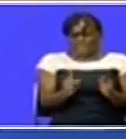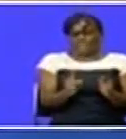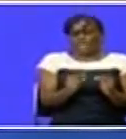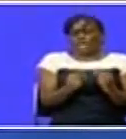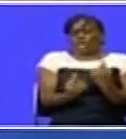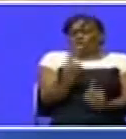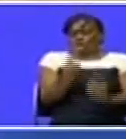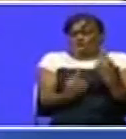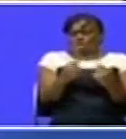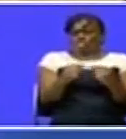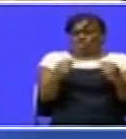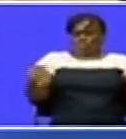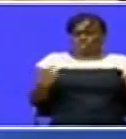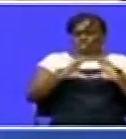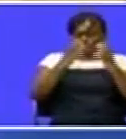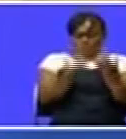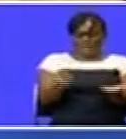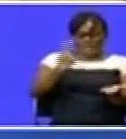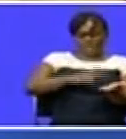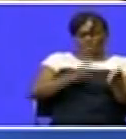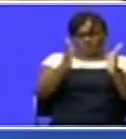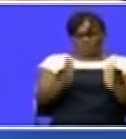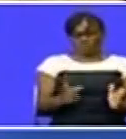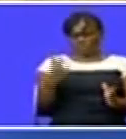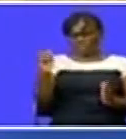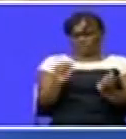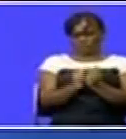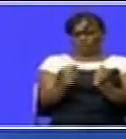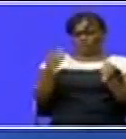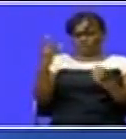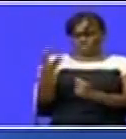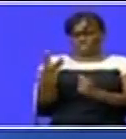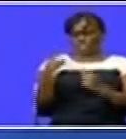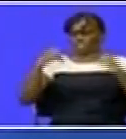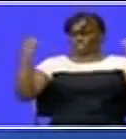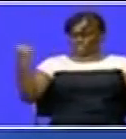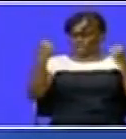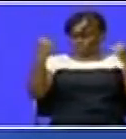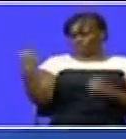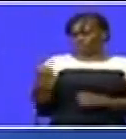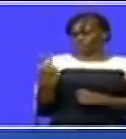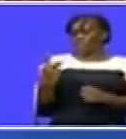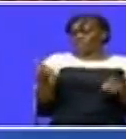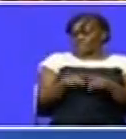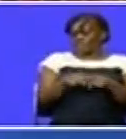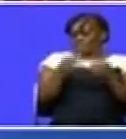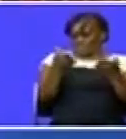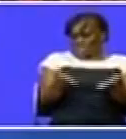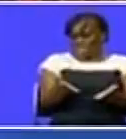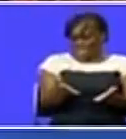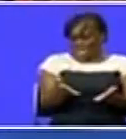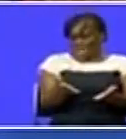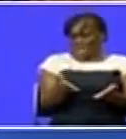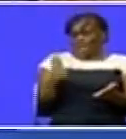world marathon record holder Dennis Kimeto and 2014 London Marathon winner Wilson Kipsang, as well as fellow countryman